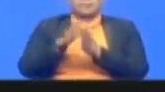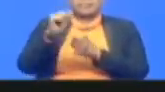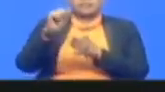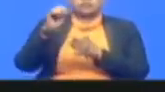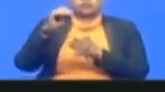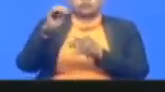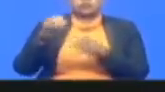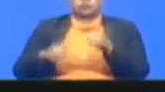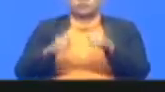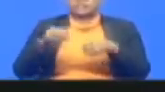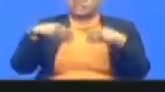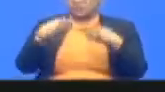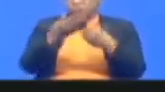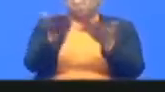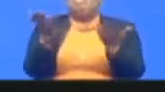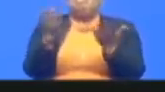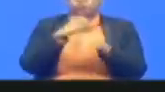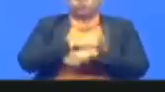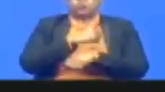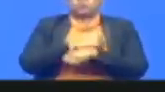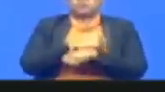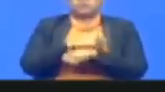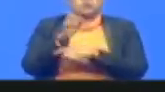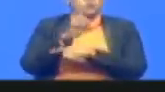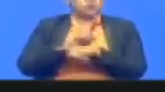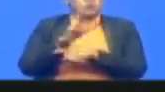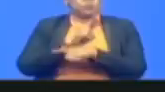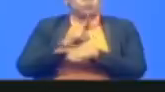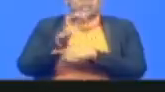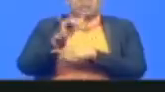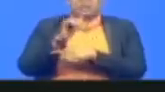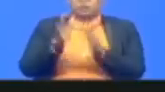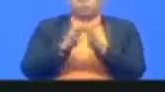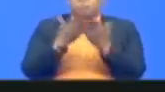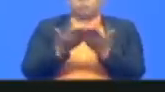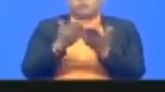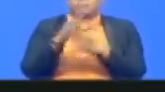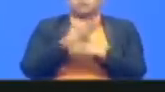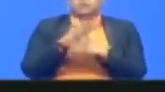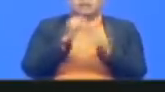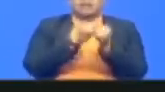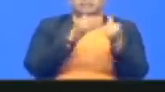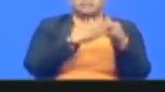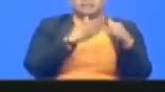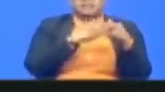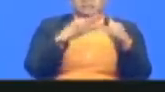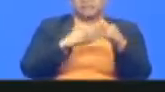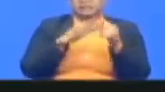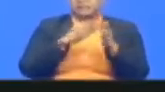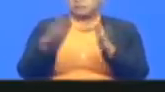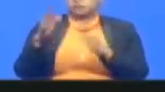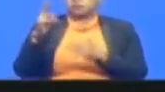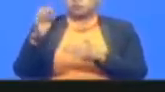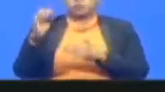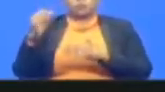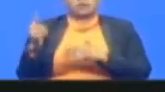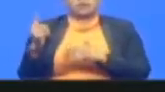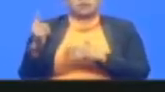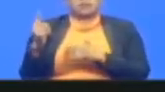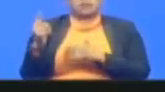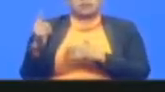gave schools across the country an award-winning set book between 1998 and 2001.